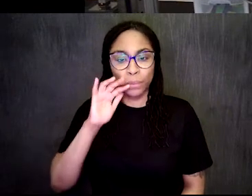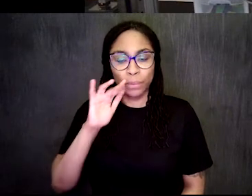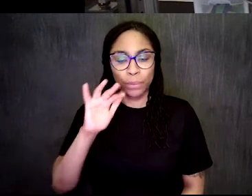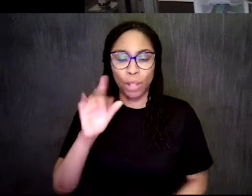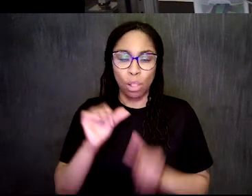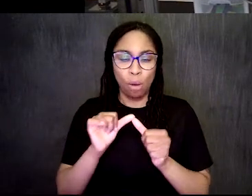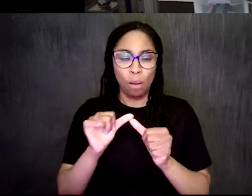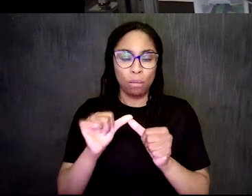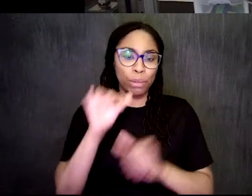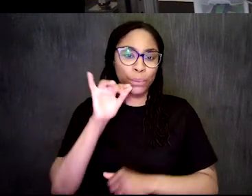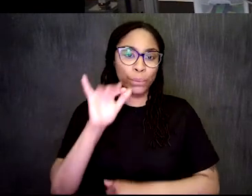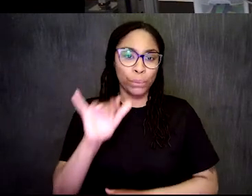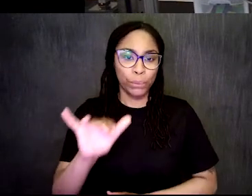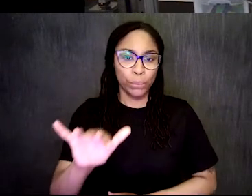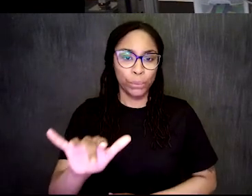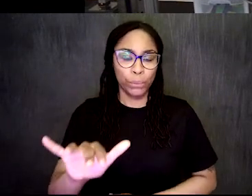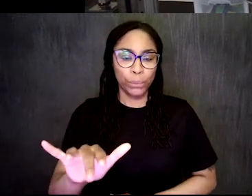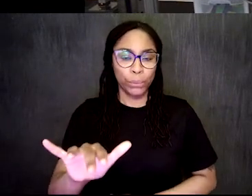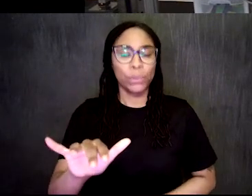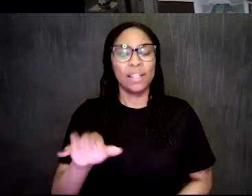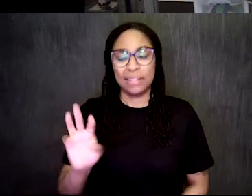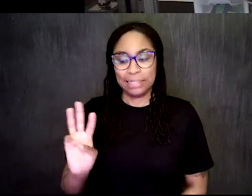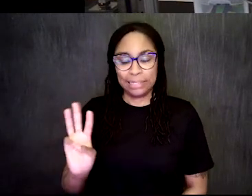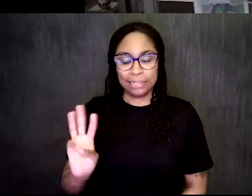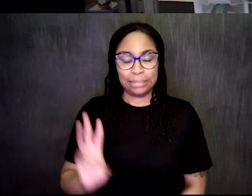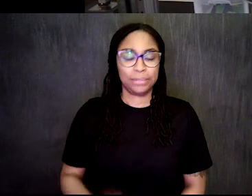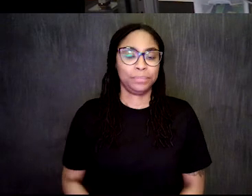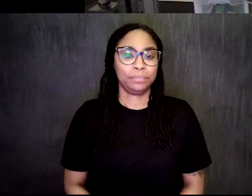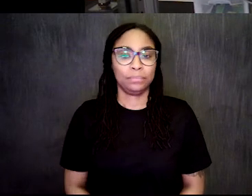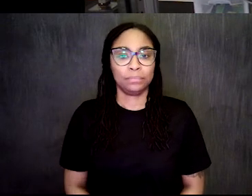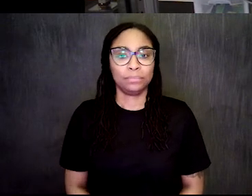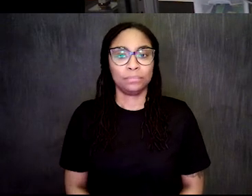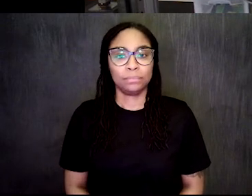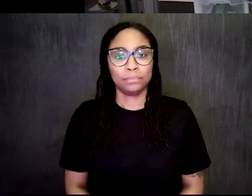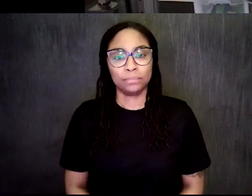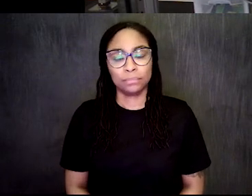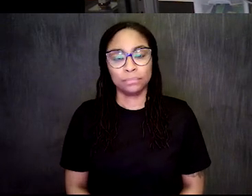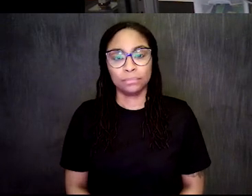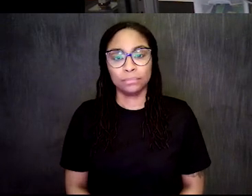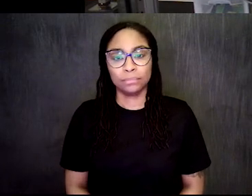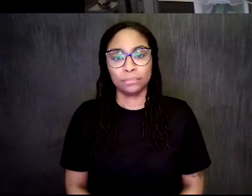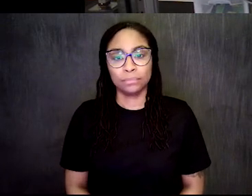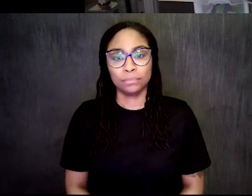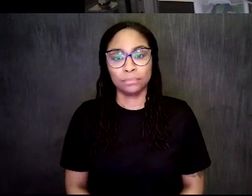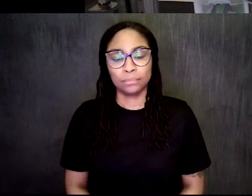Long exhale. 6. Breathe in, let the belly rise.